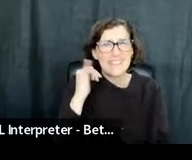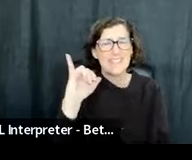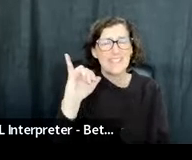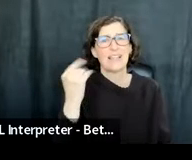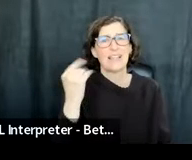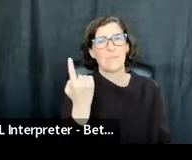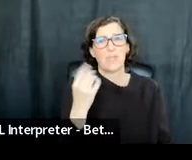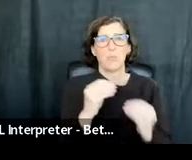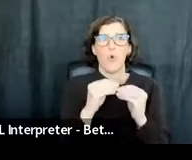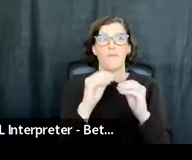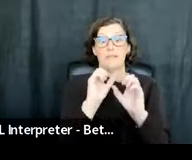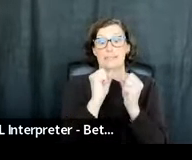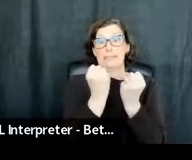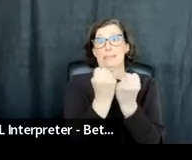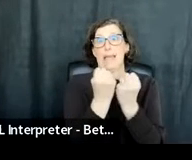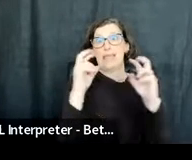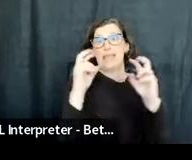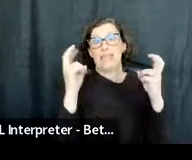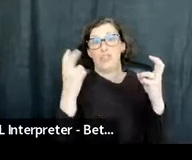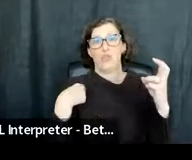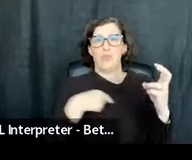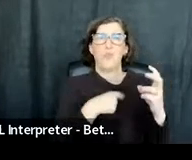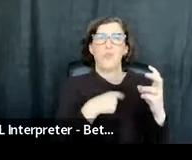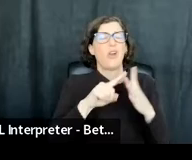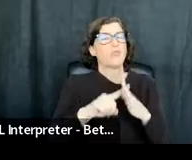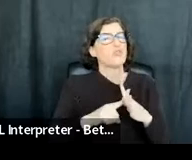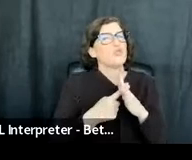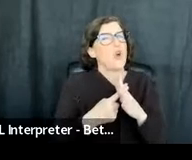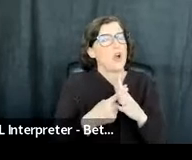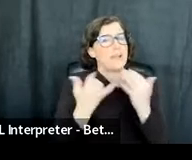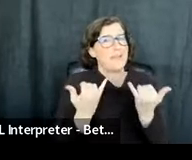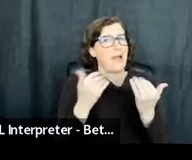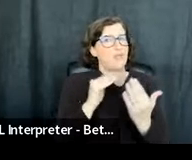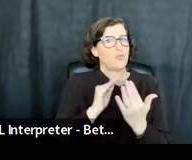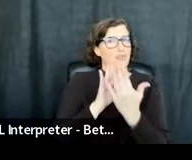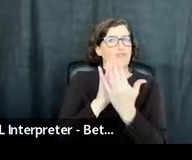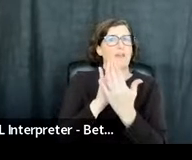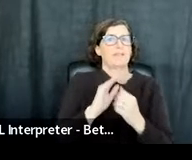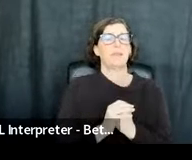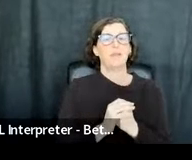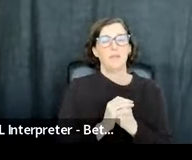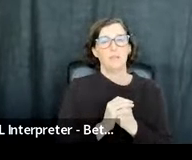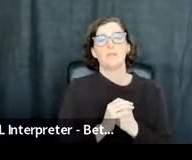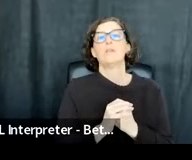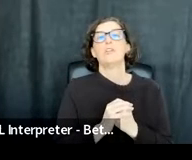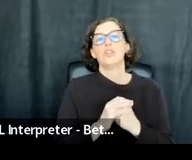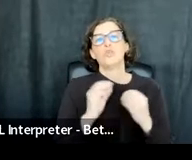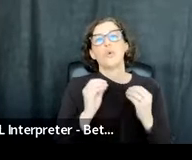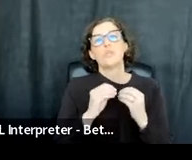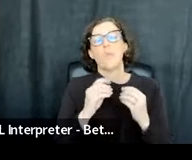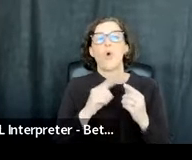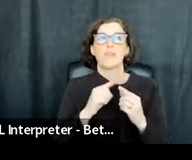more of a societal issue, I think, that we're starting to address. So it's beyond even the scope